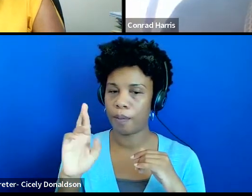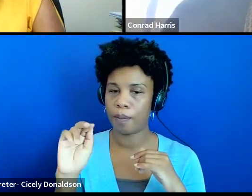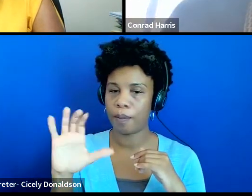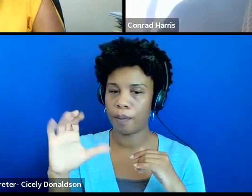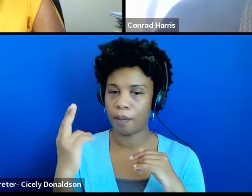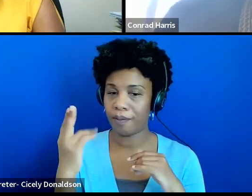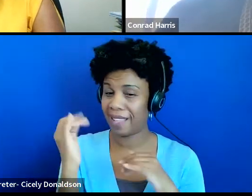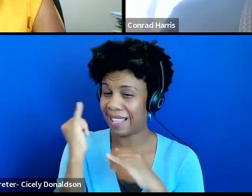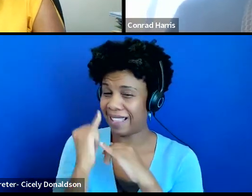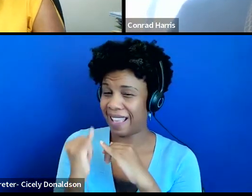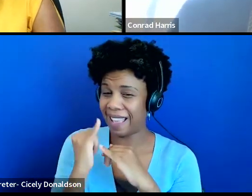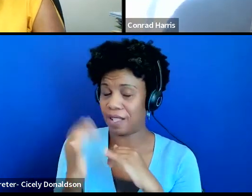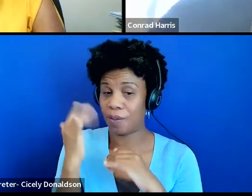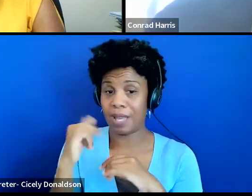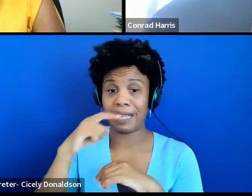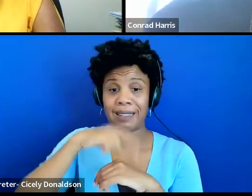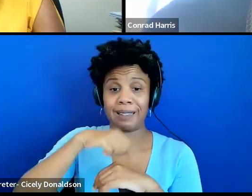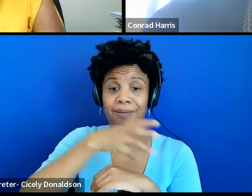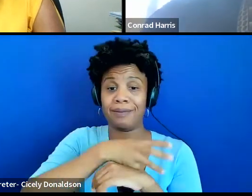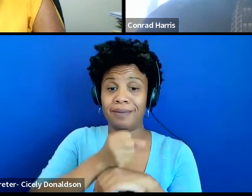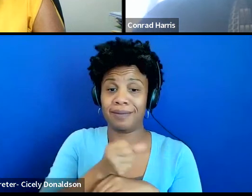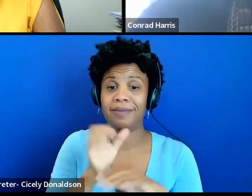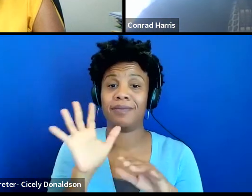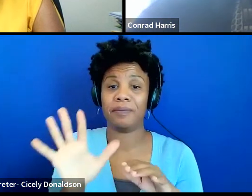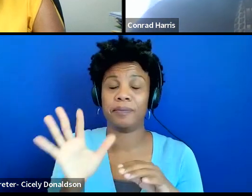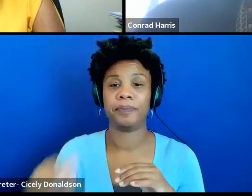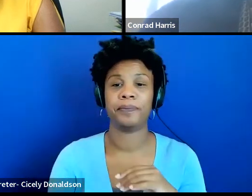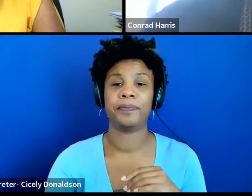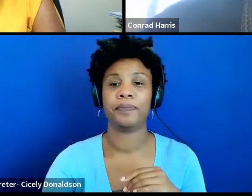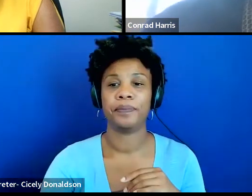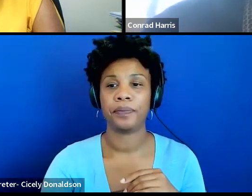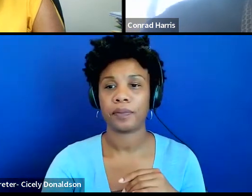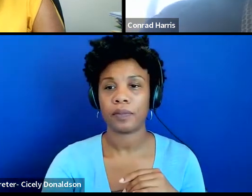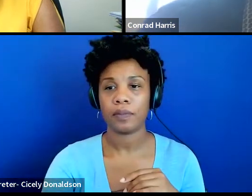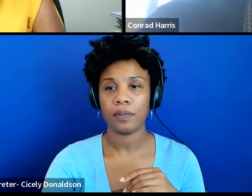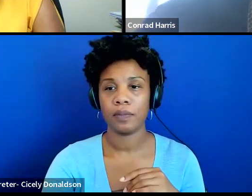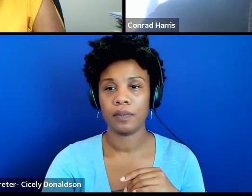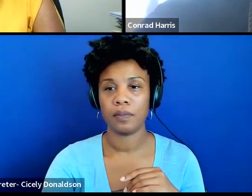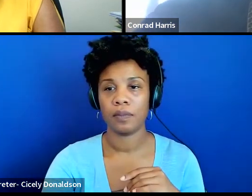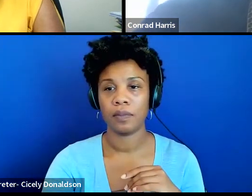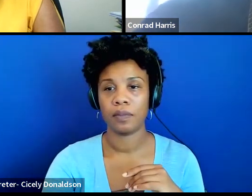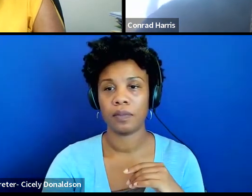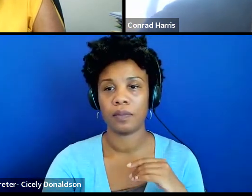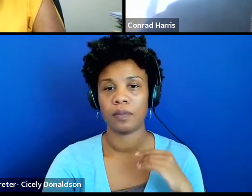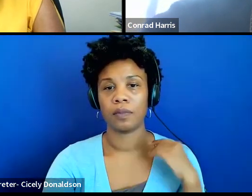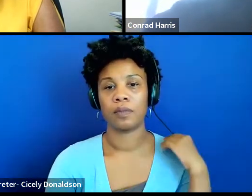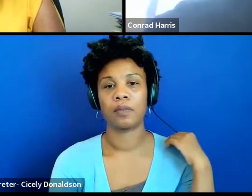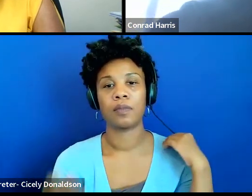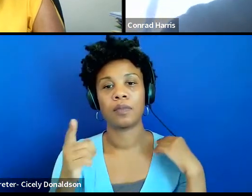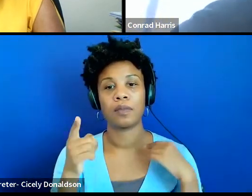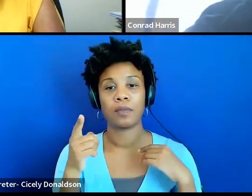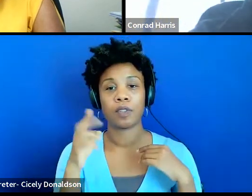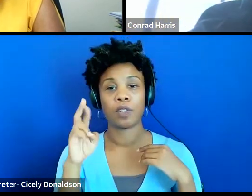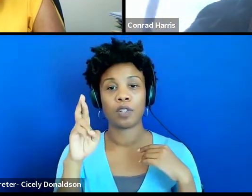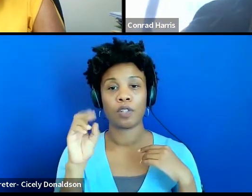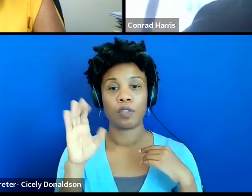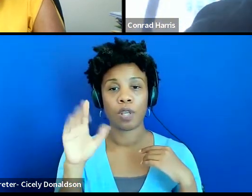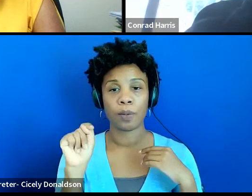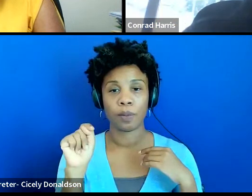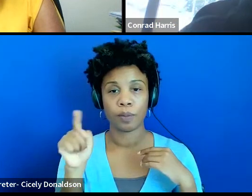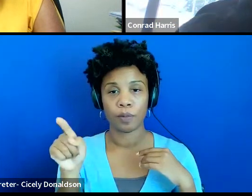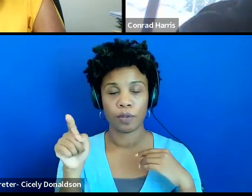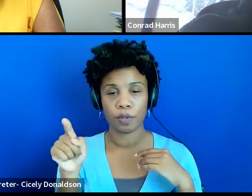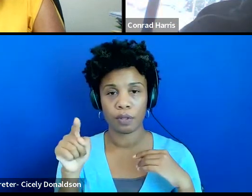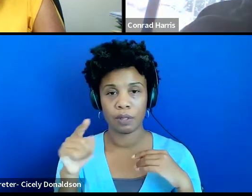Robert spoke to that particular experience, and in this instance, he would be acting in the capacity